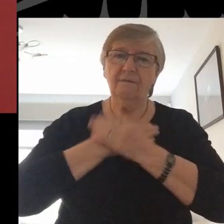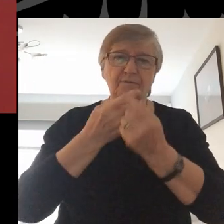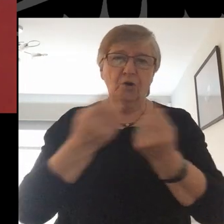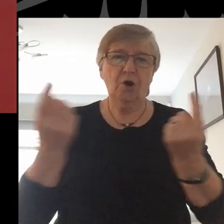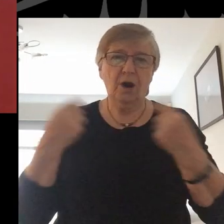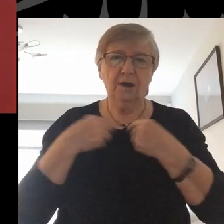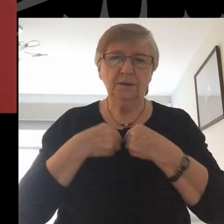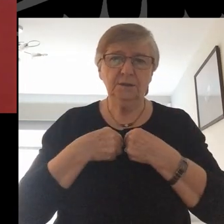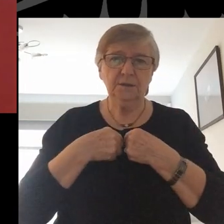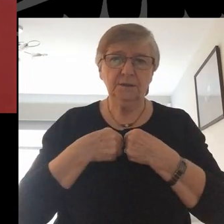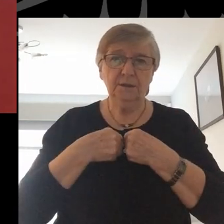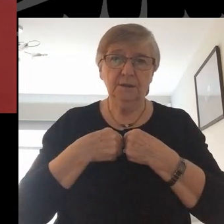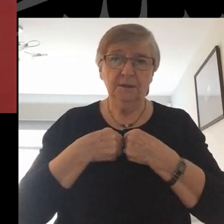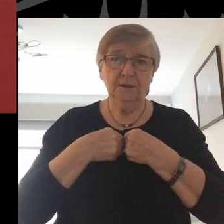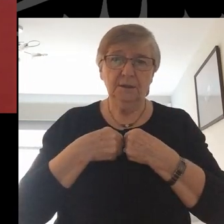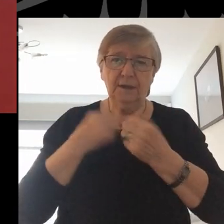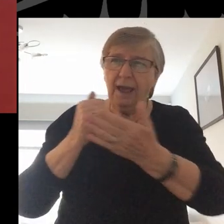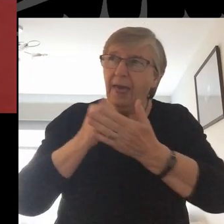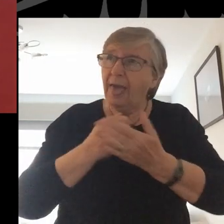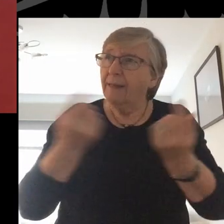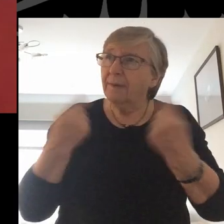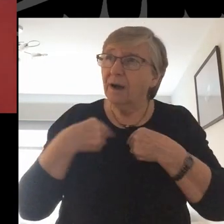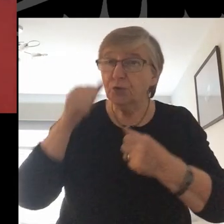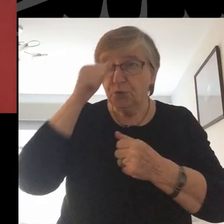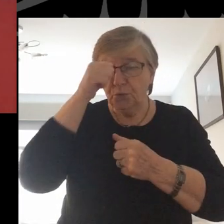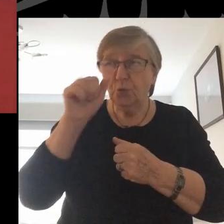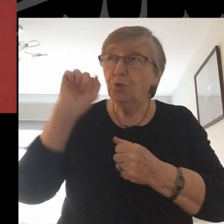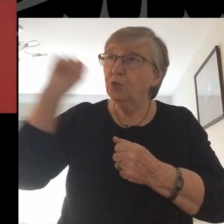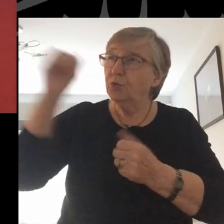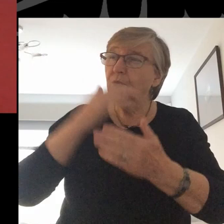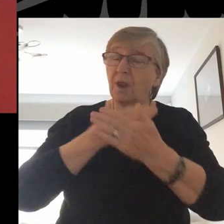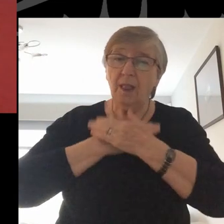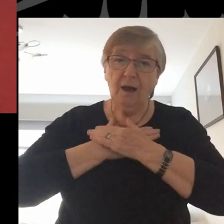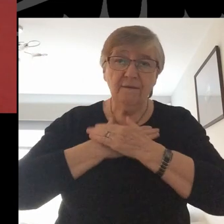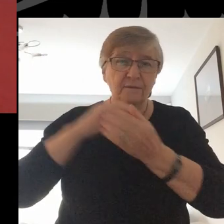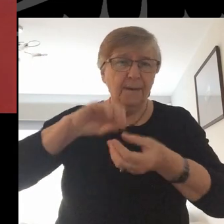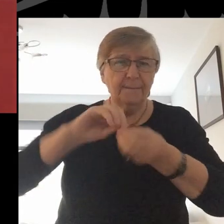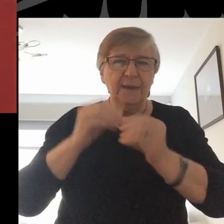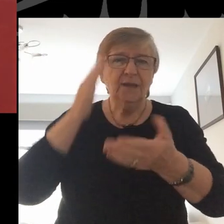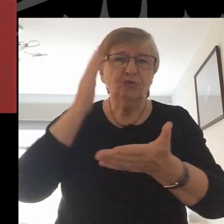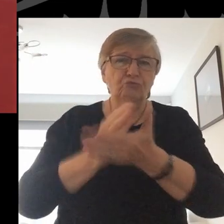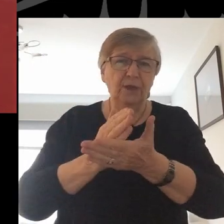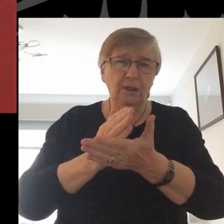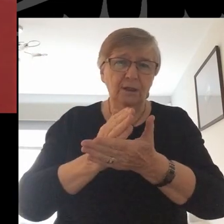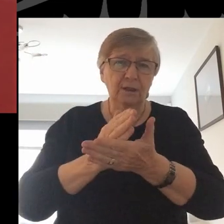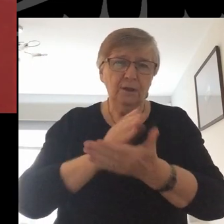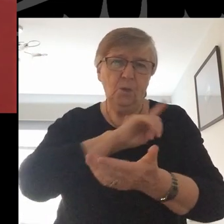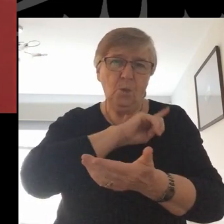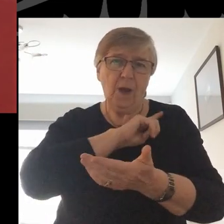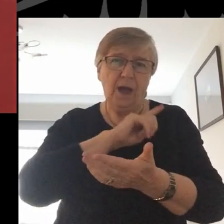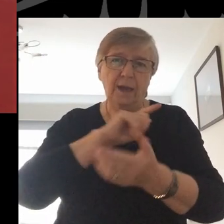Not least, gracious God, might we know your love made real for us in the forgiveness of sin.